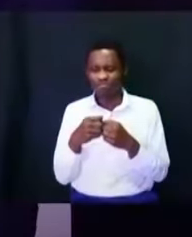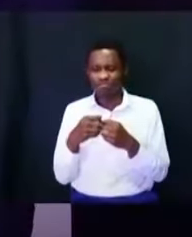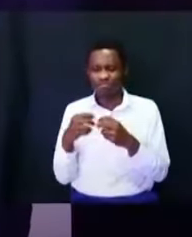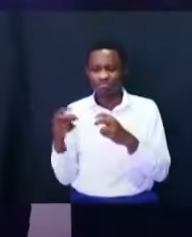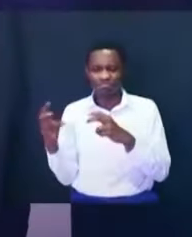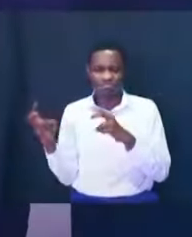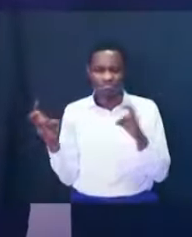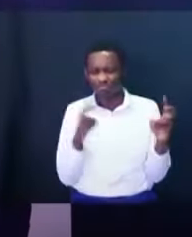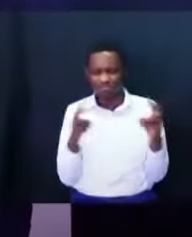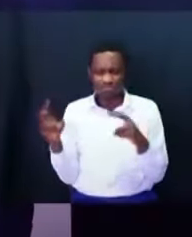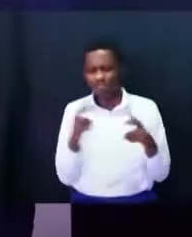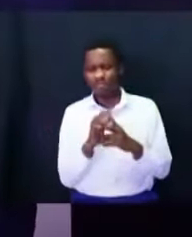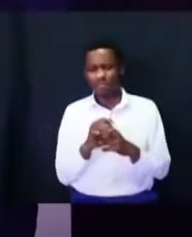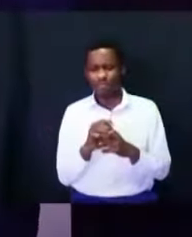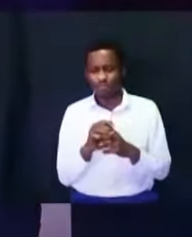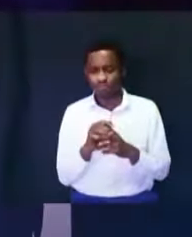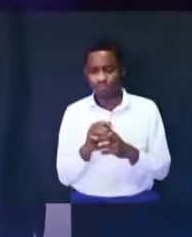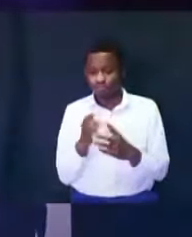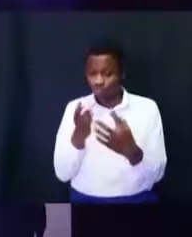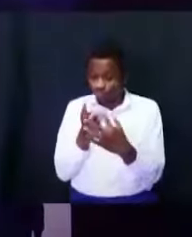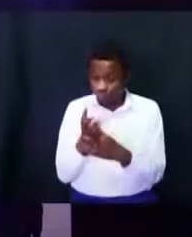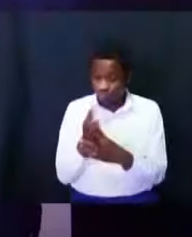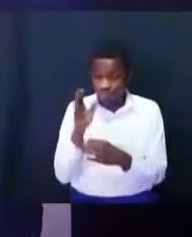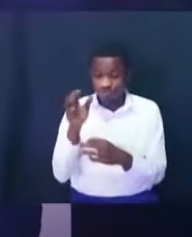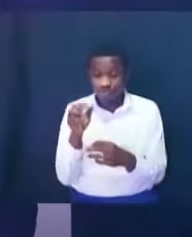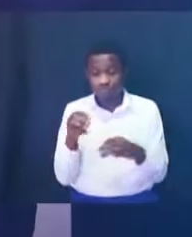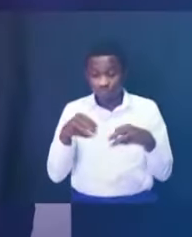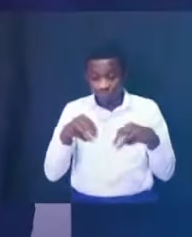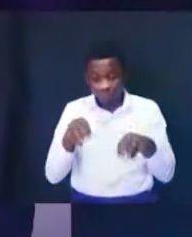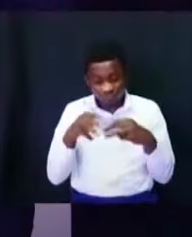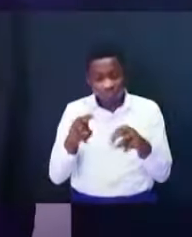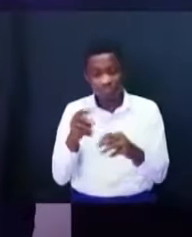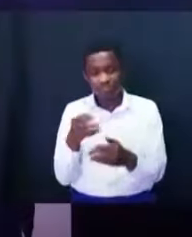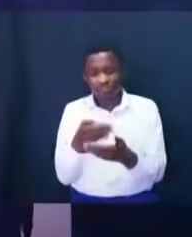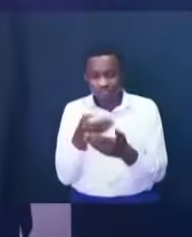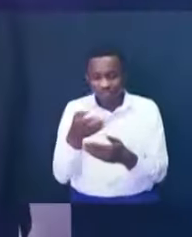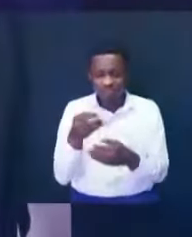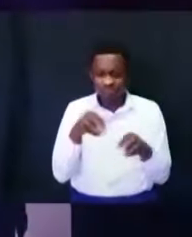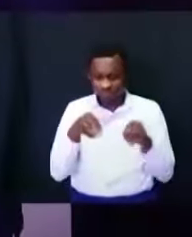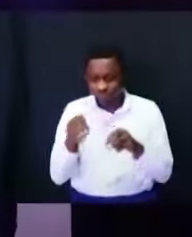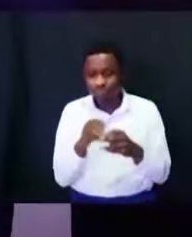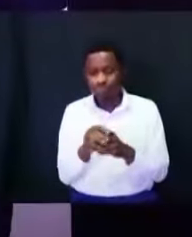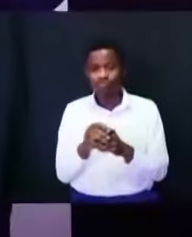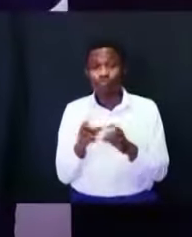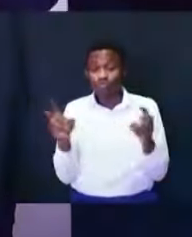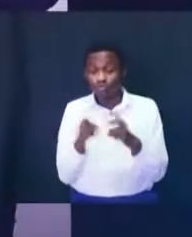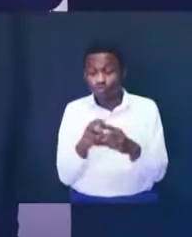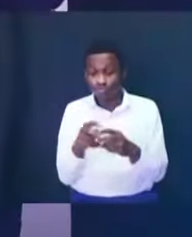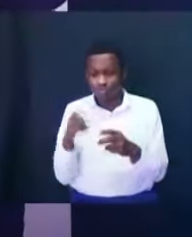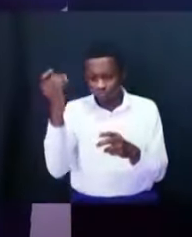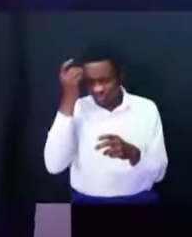sin through your WID spread trades so the Devil is a